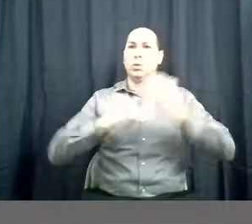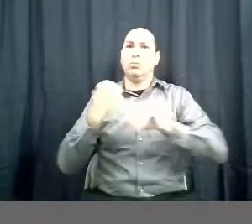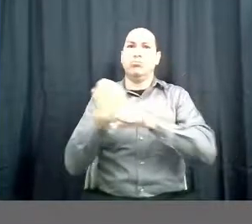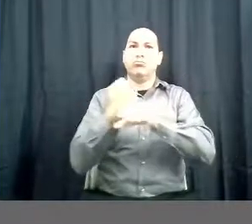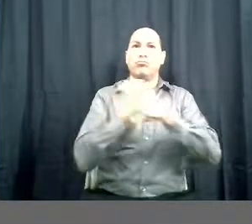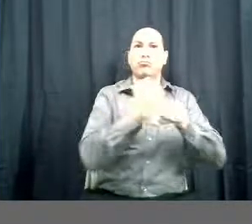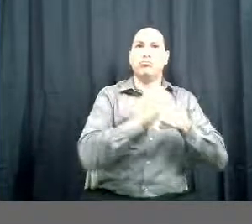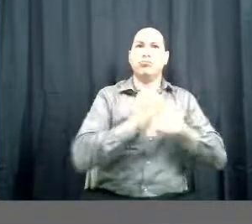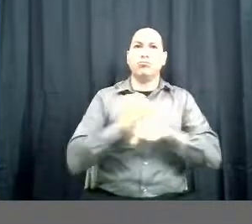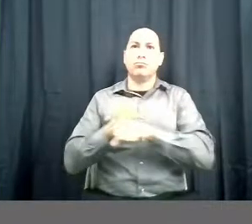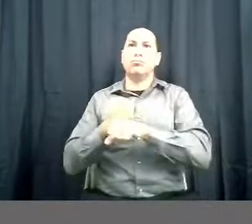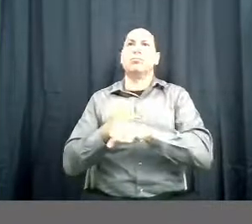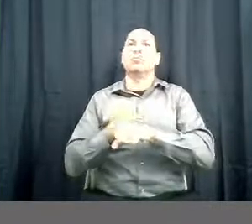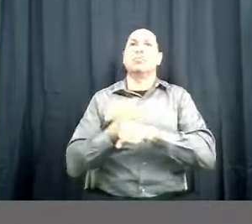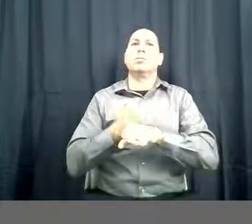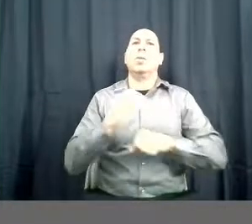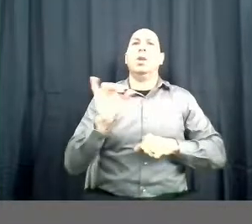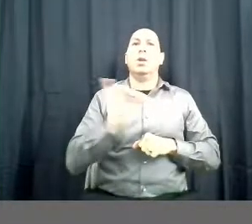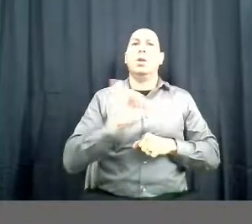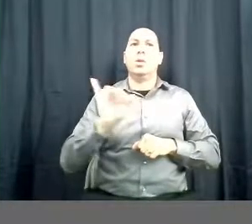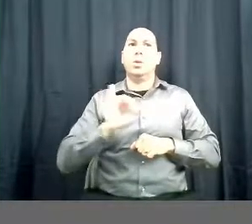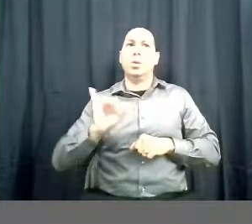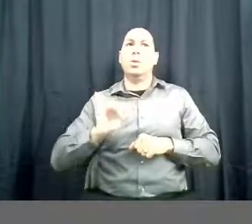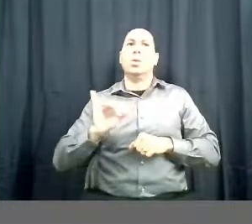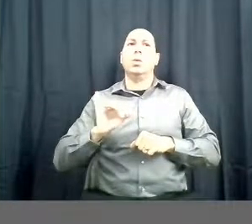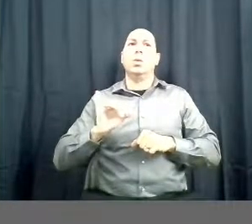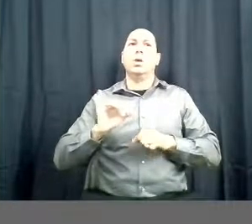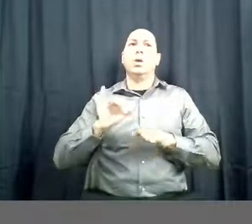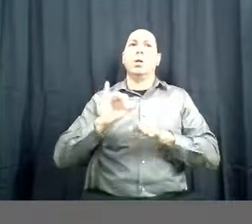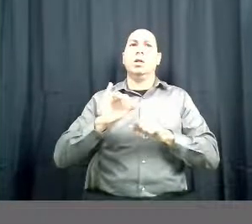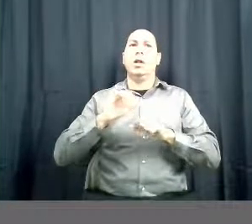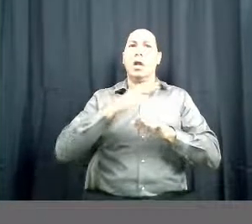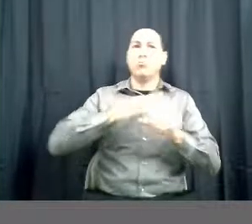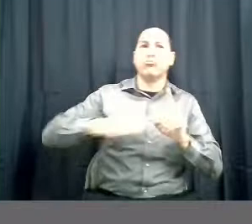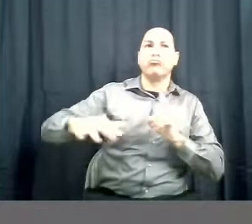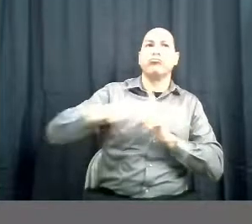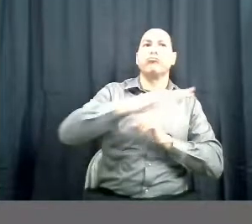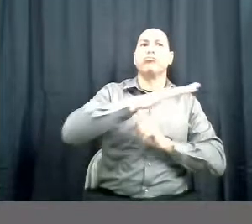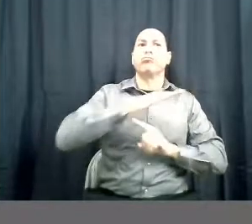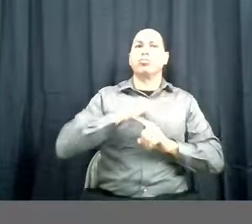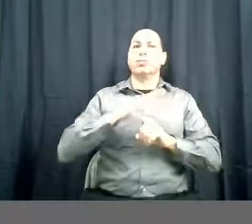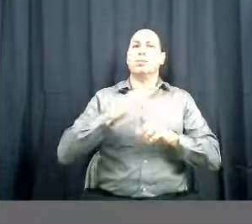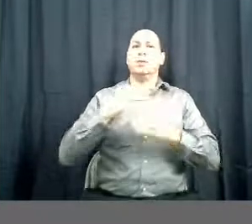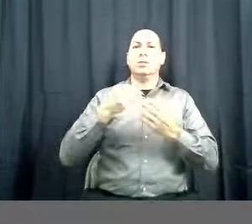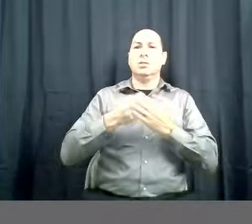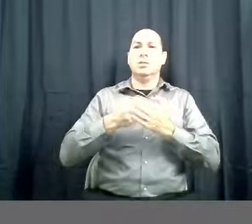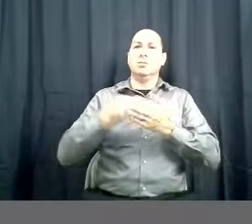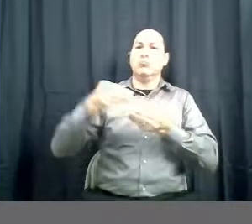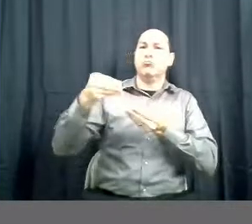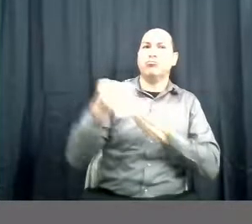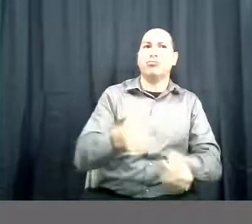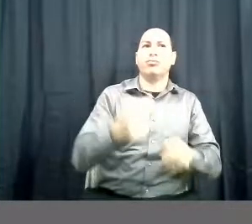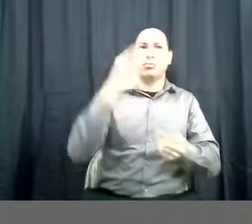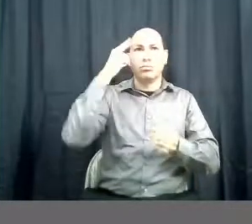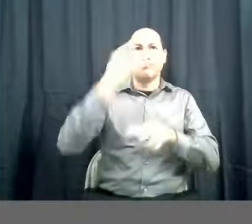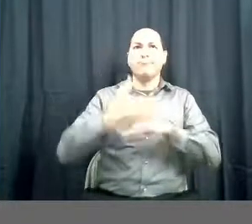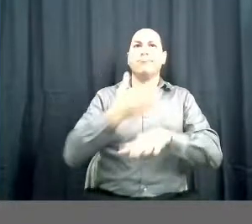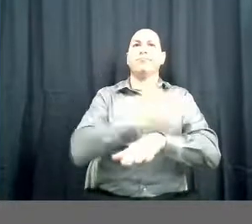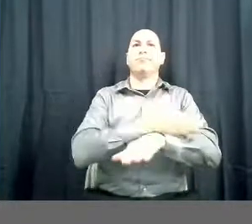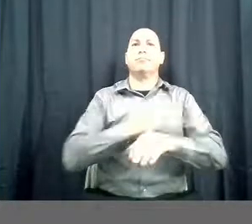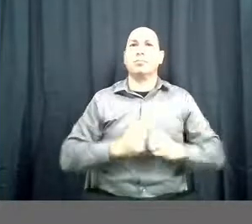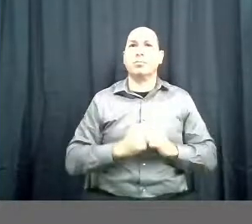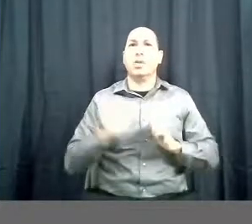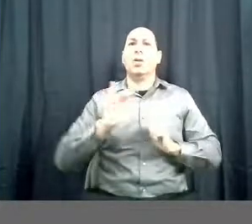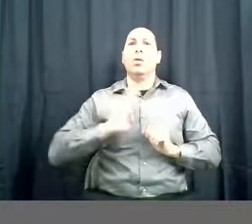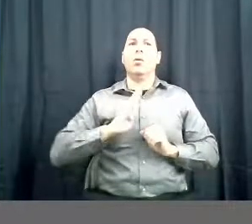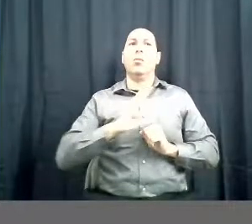generating a competitive environment and attracting investment. One such reform was the board's facilitation of PREPA's entry